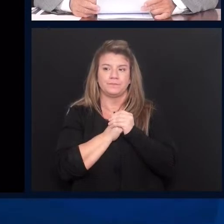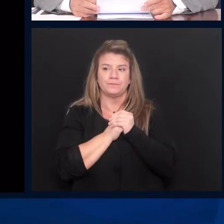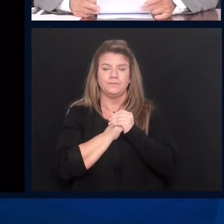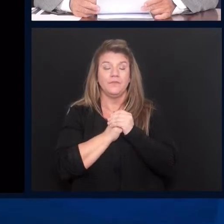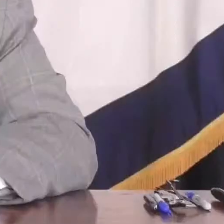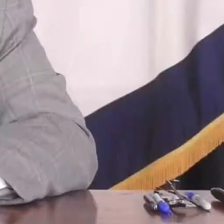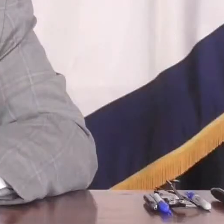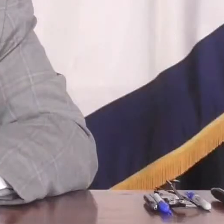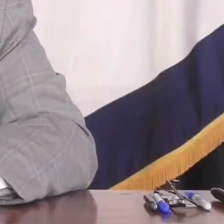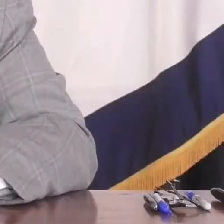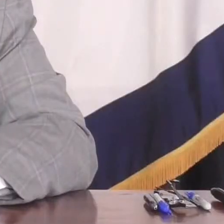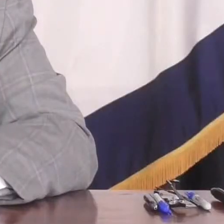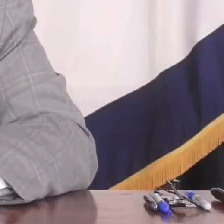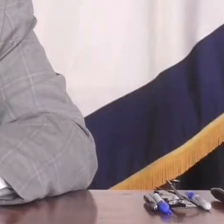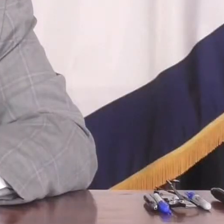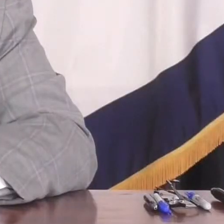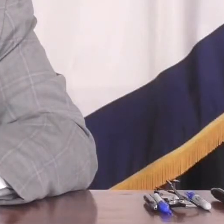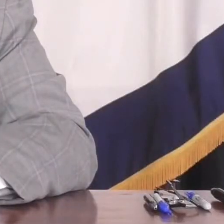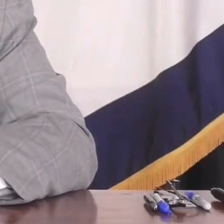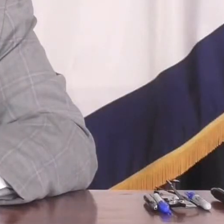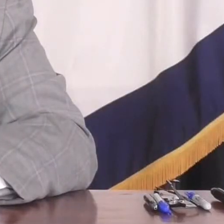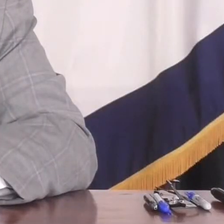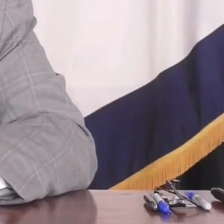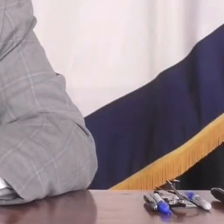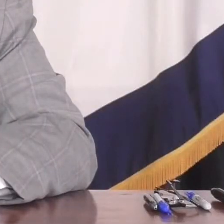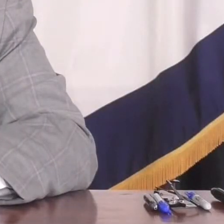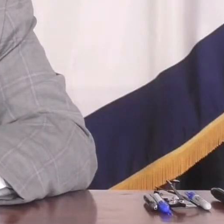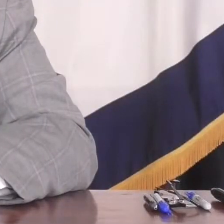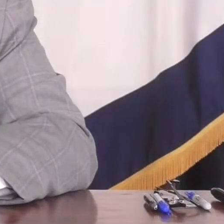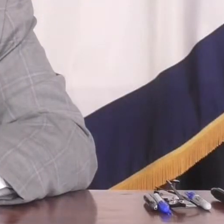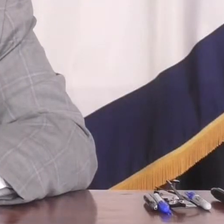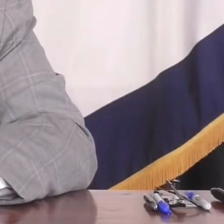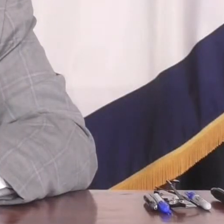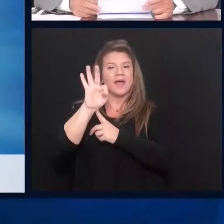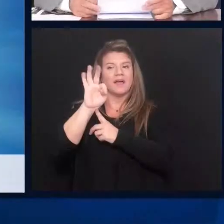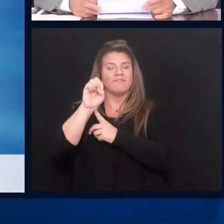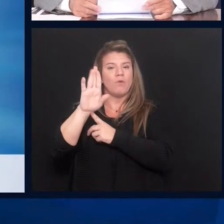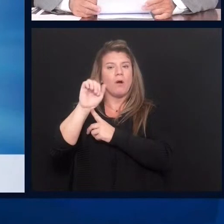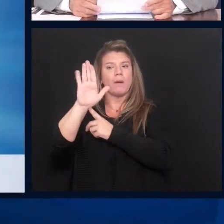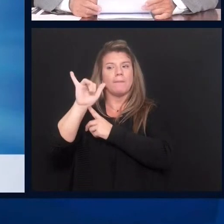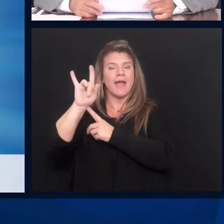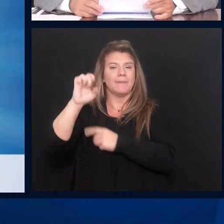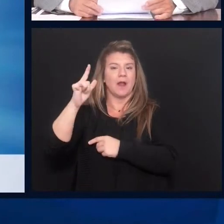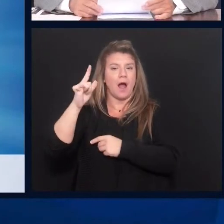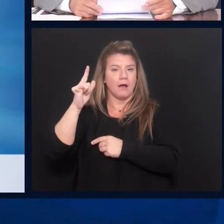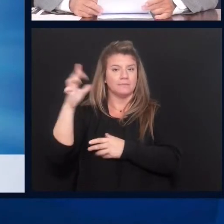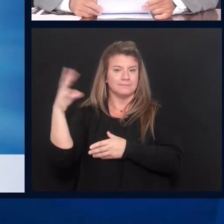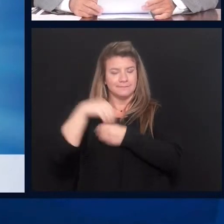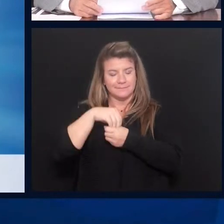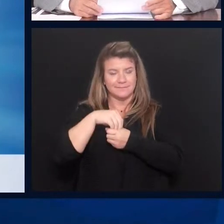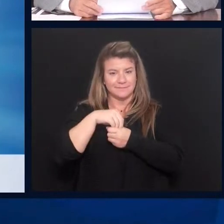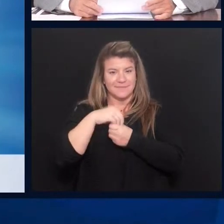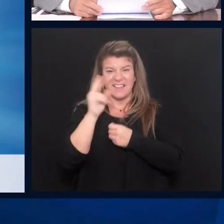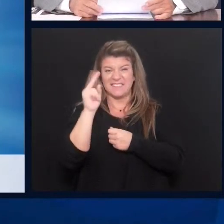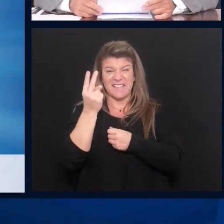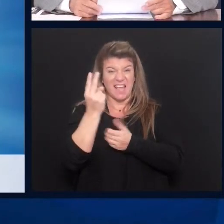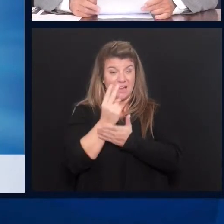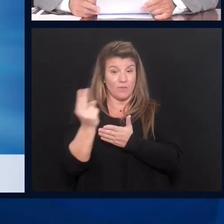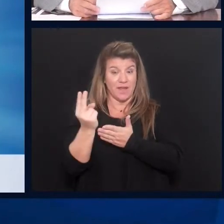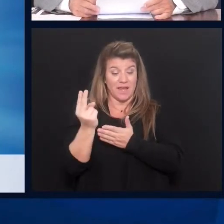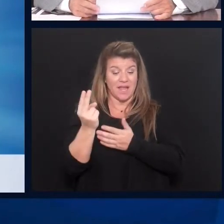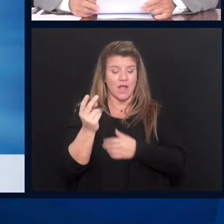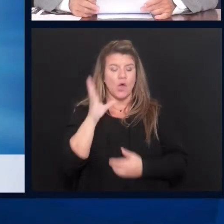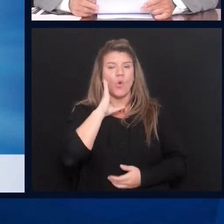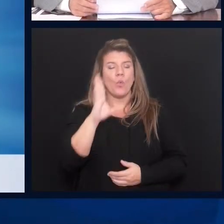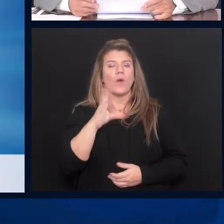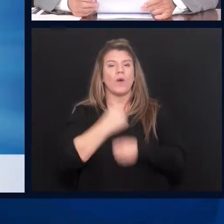again tomorrow giving things away from the standpoint of Do It for Baby Dog 2, round 2. You know, it will make some